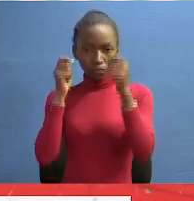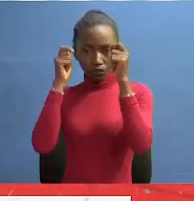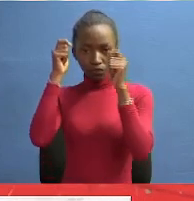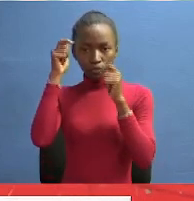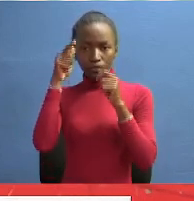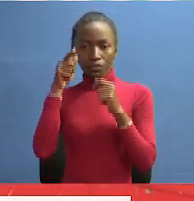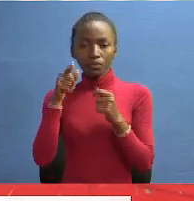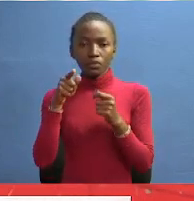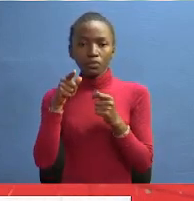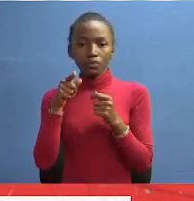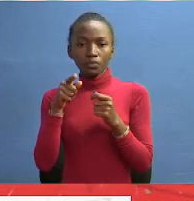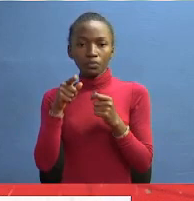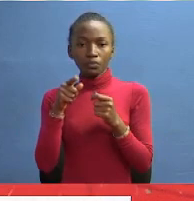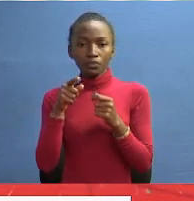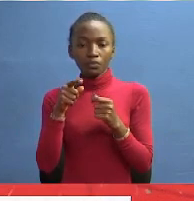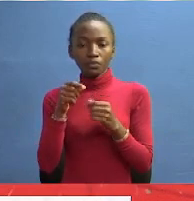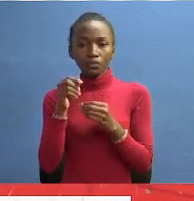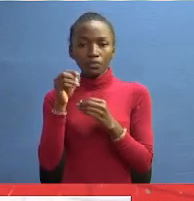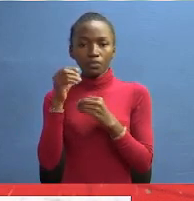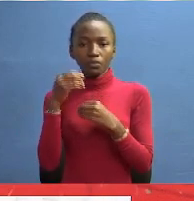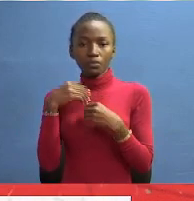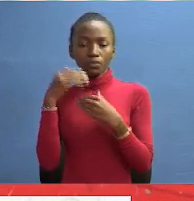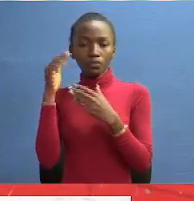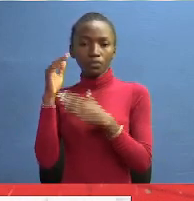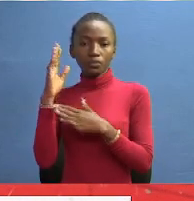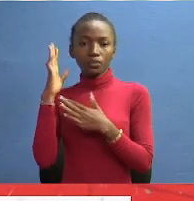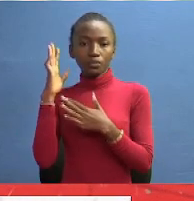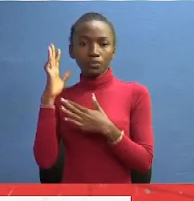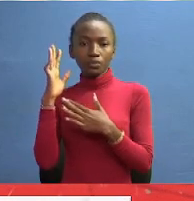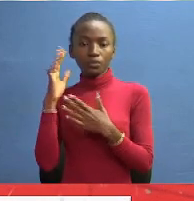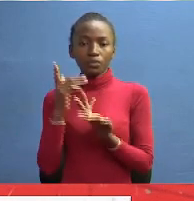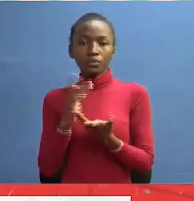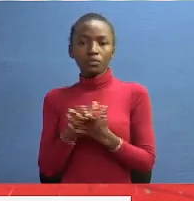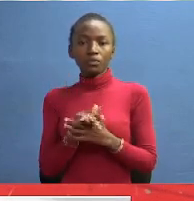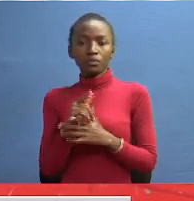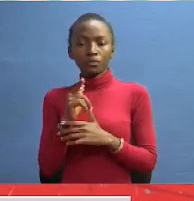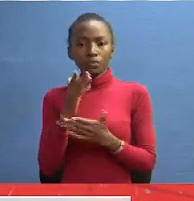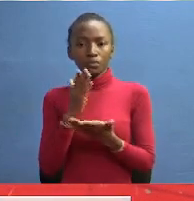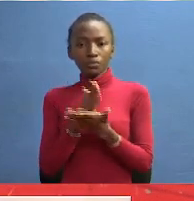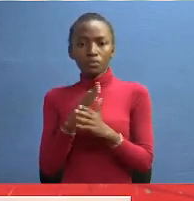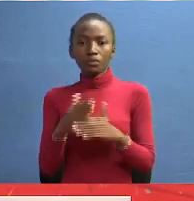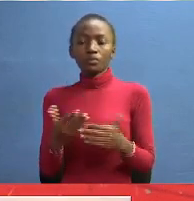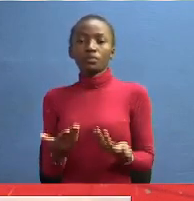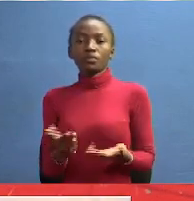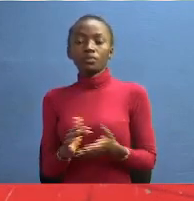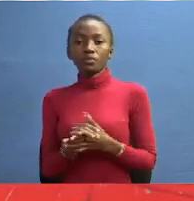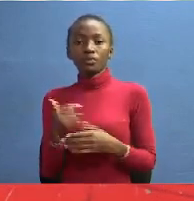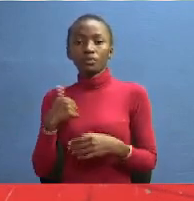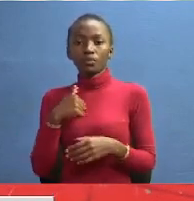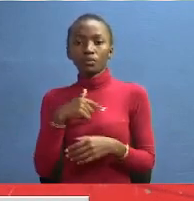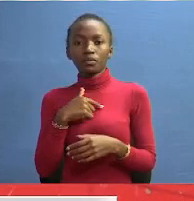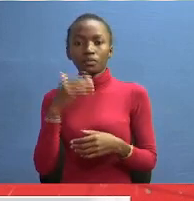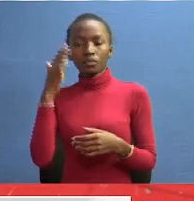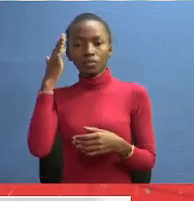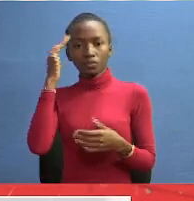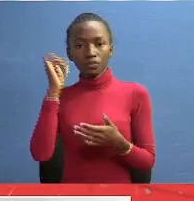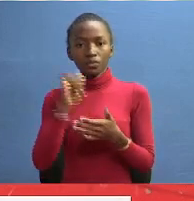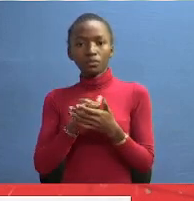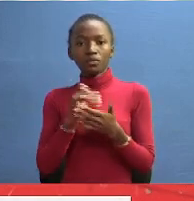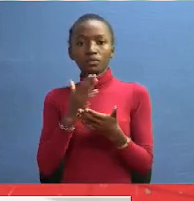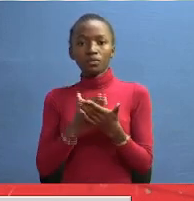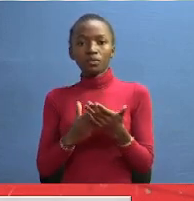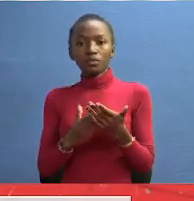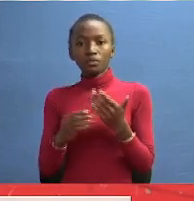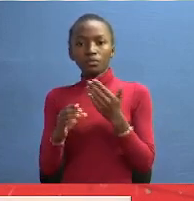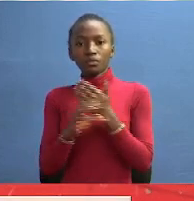peace, to what extent are they genuine? Because we know that there are some states which have been amassing